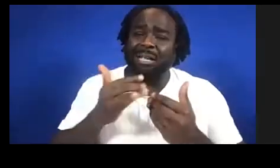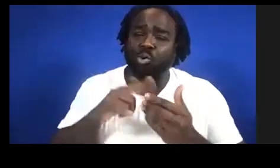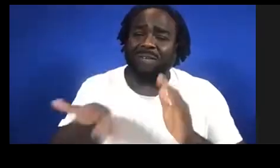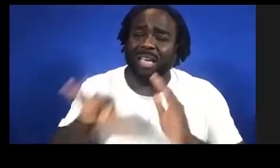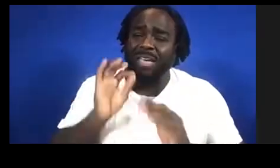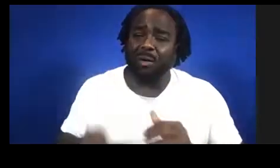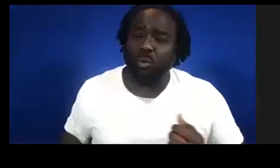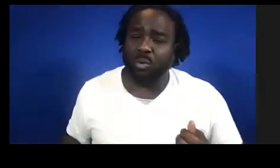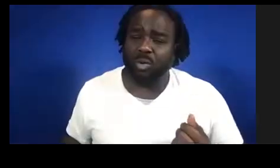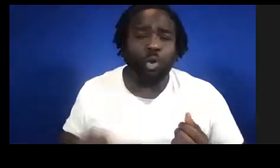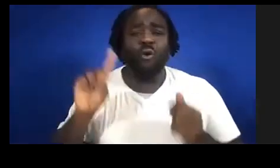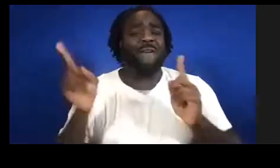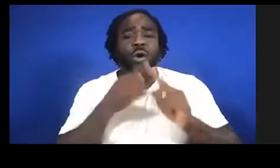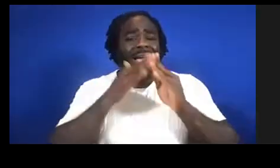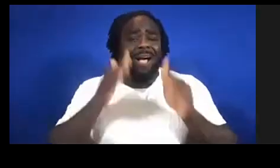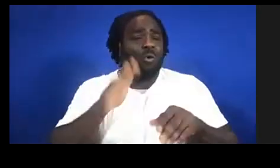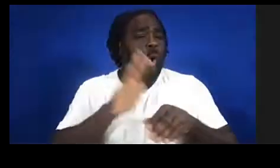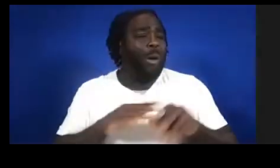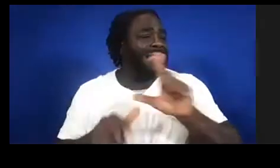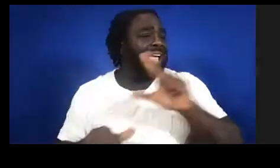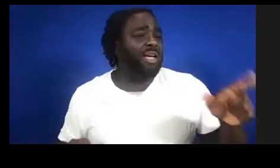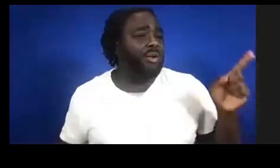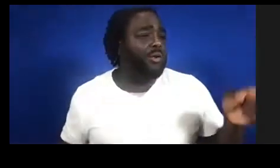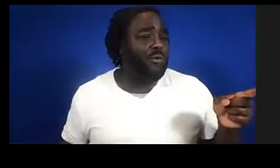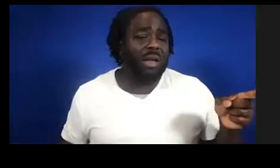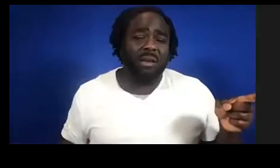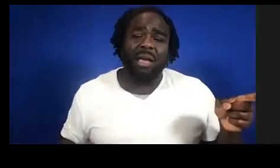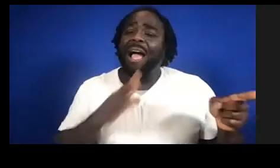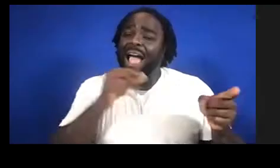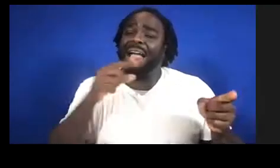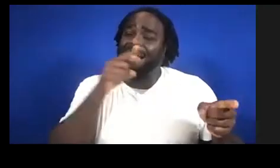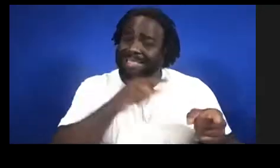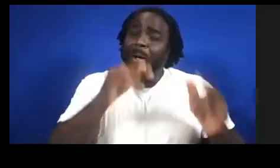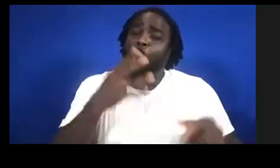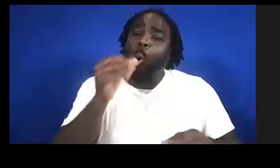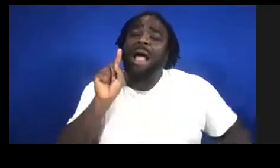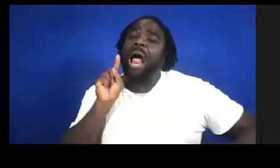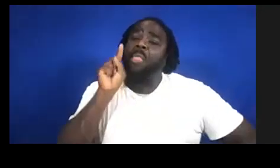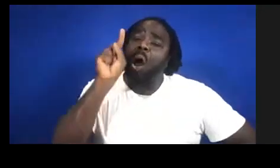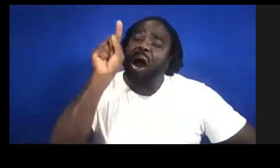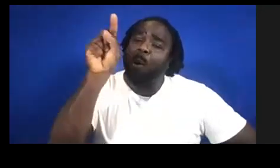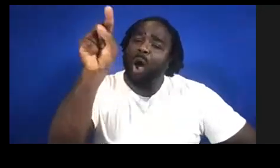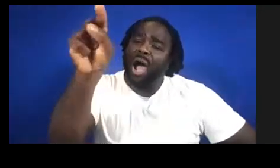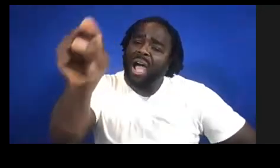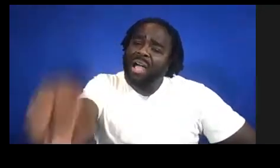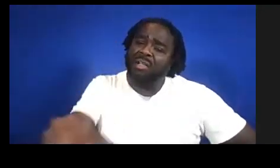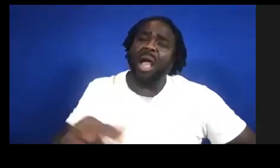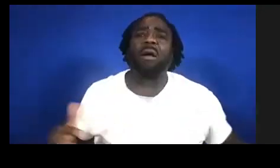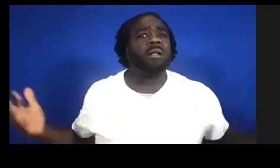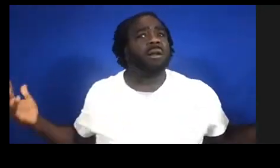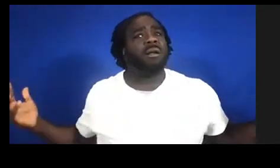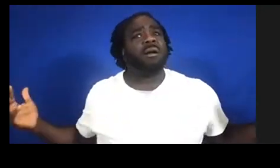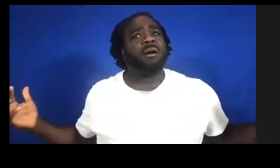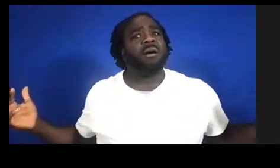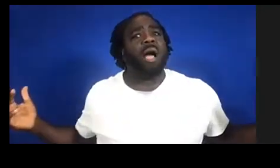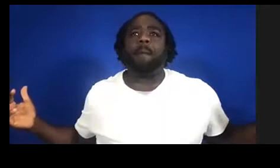You know, 50 Woodbury Road, that's not easy to find. It's the house on the left. And that person live